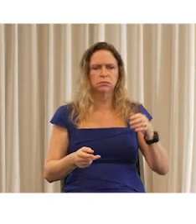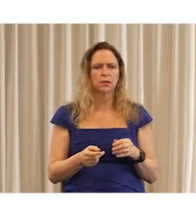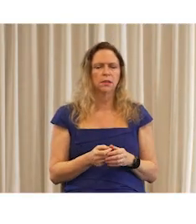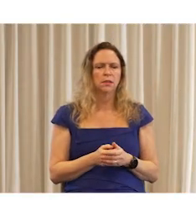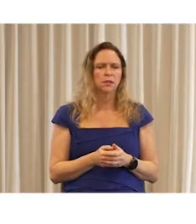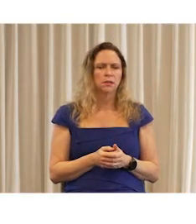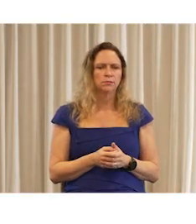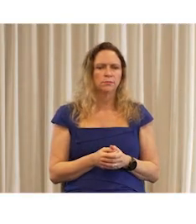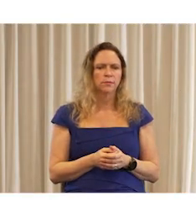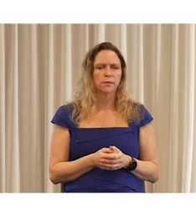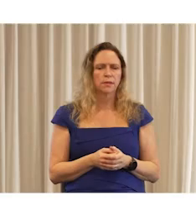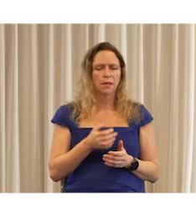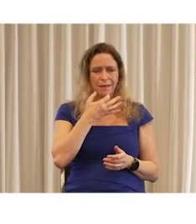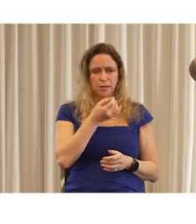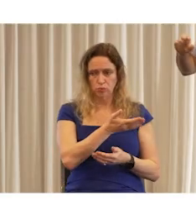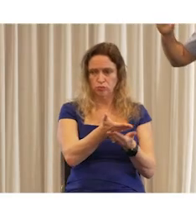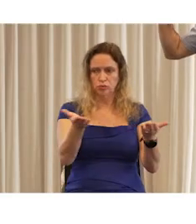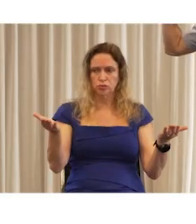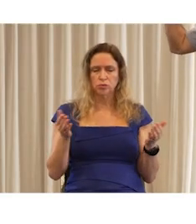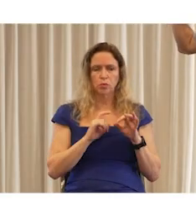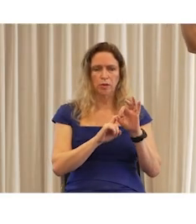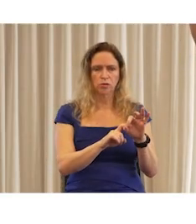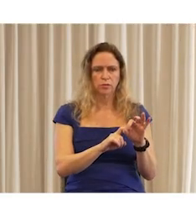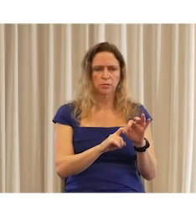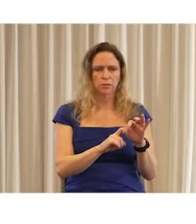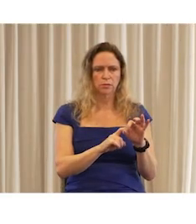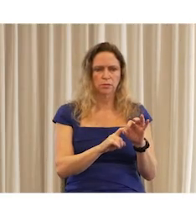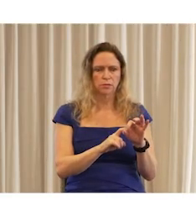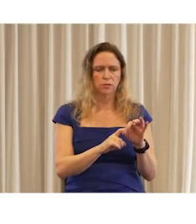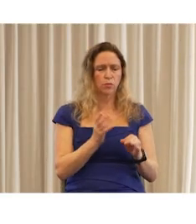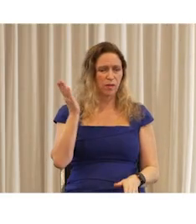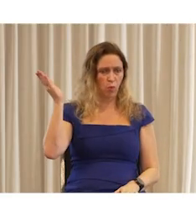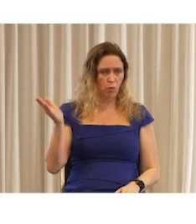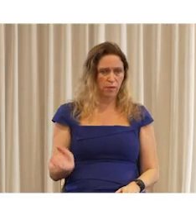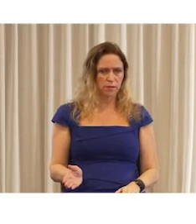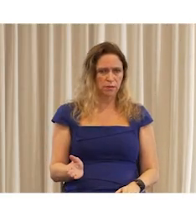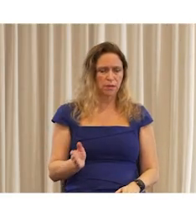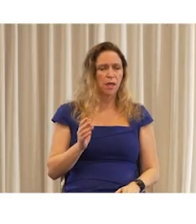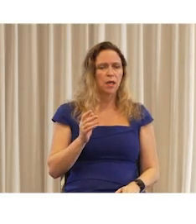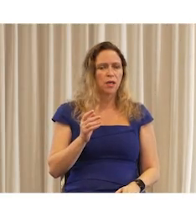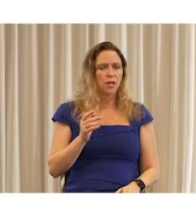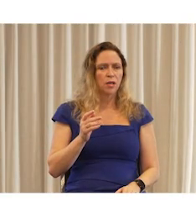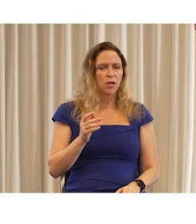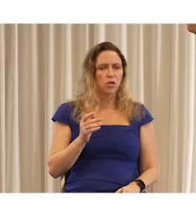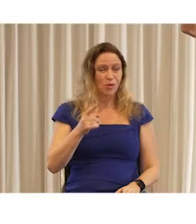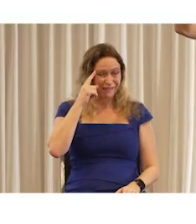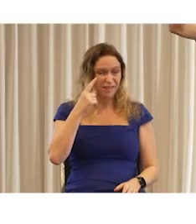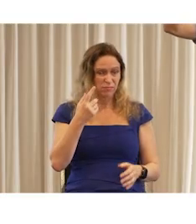food production. How many would say that all of these functions are happening in your local neighborhood, just by show of